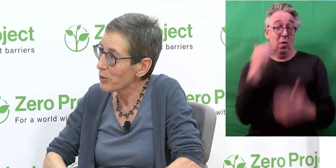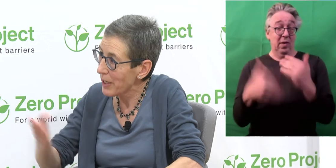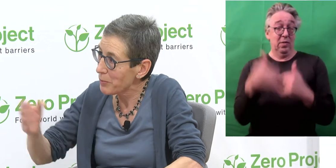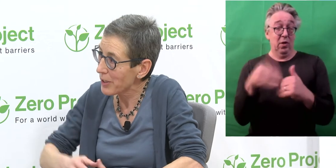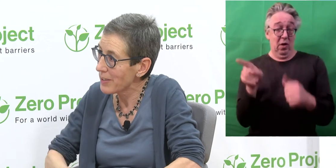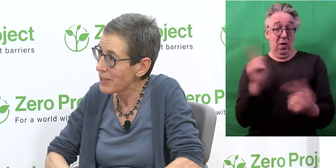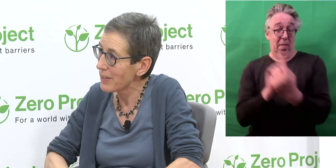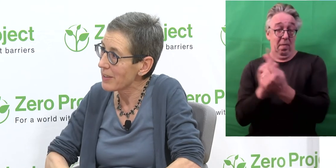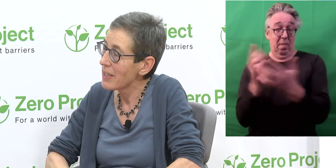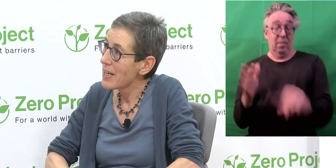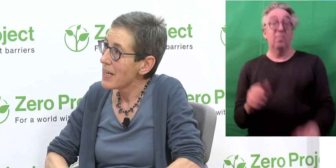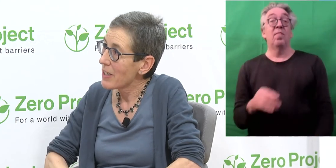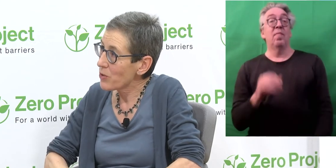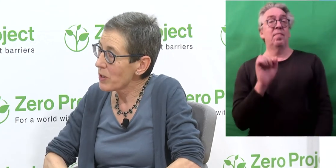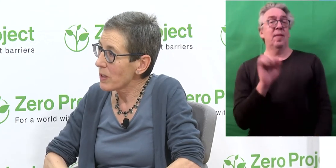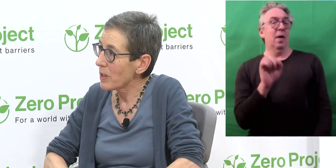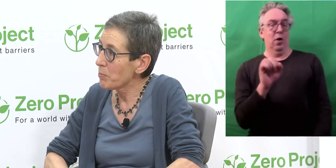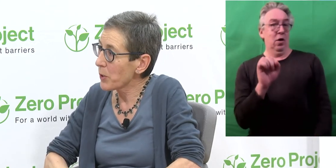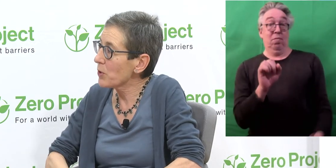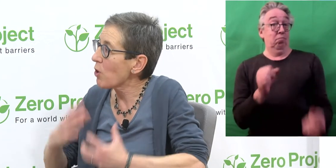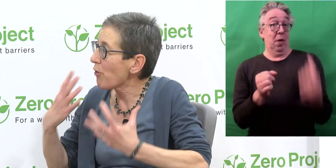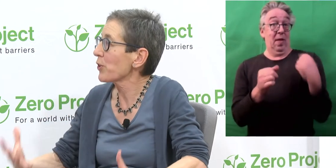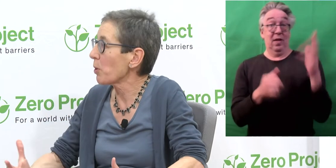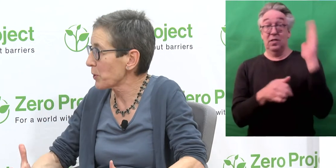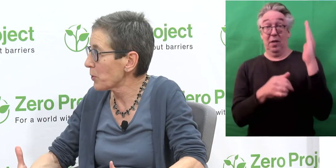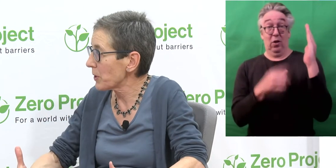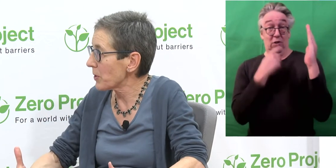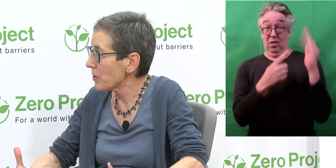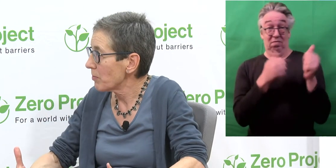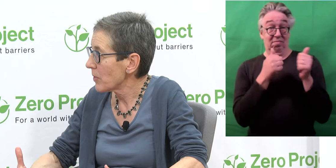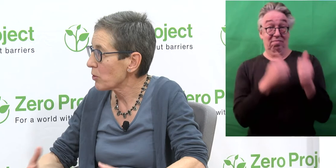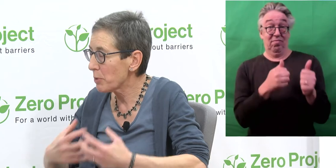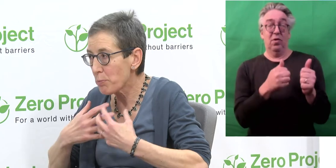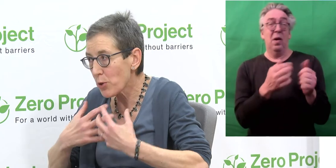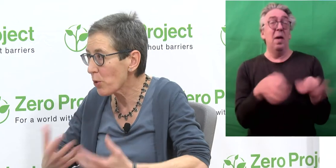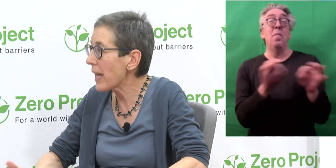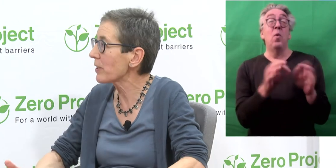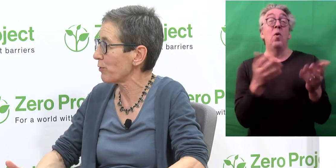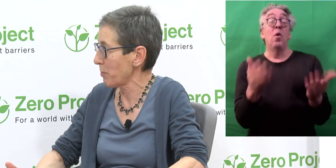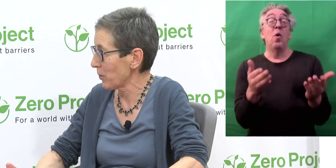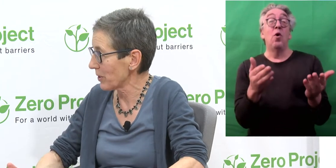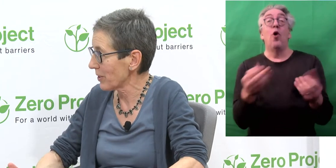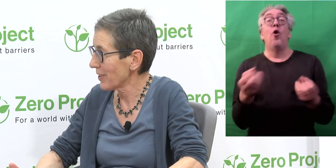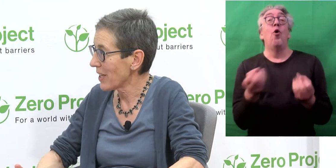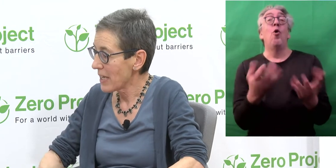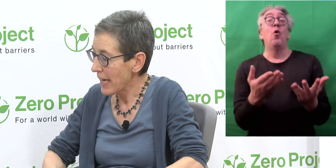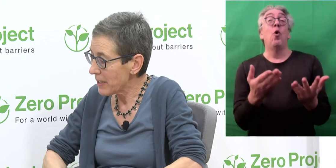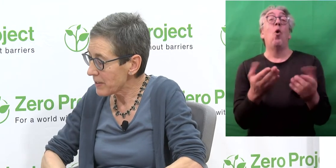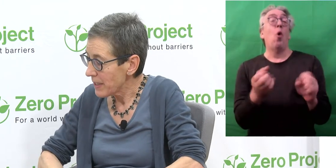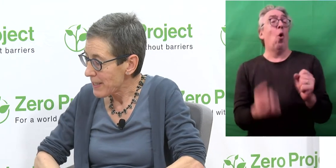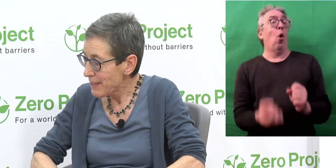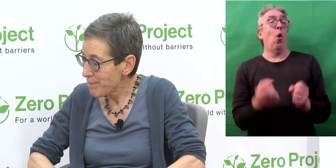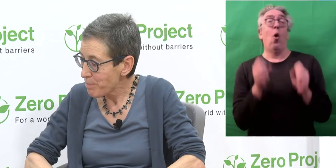all what Heidemarie had said, it's really important to offer the opportunities, to be proactive about it.